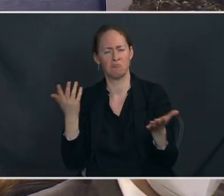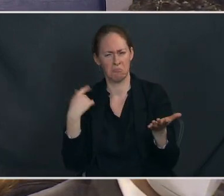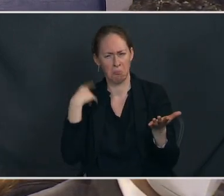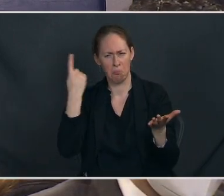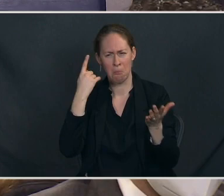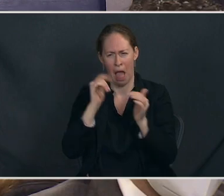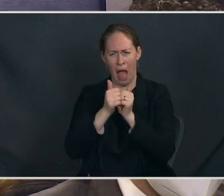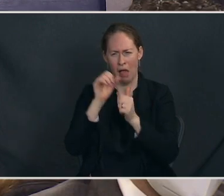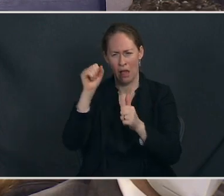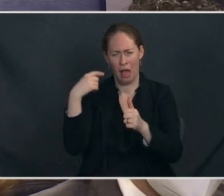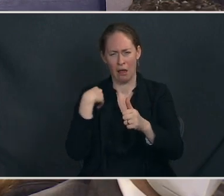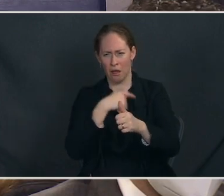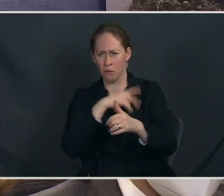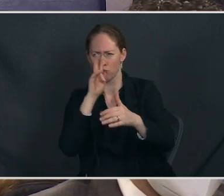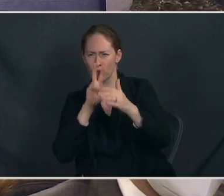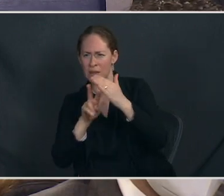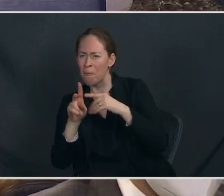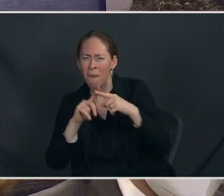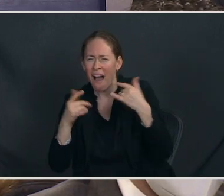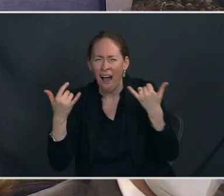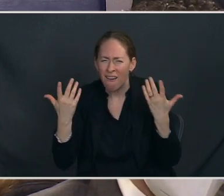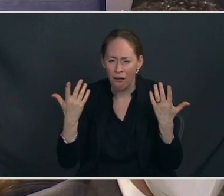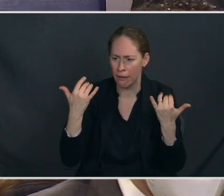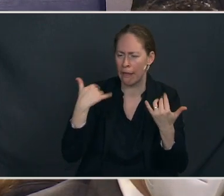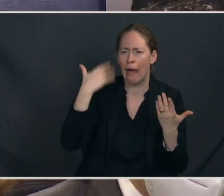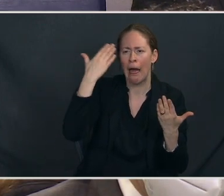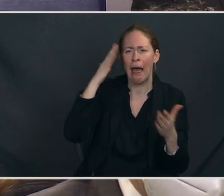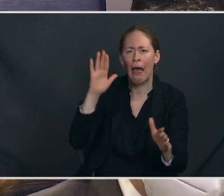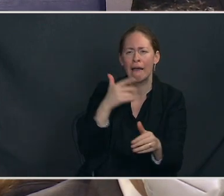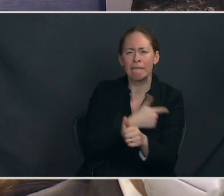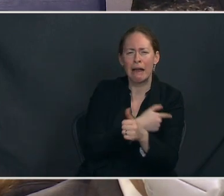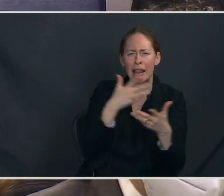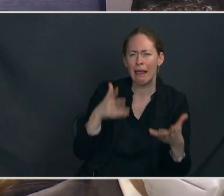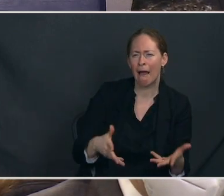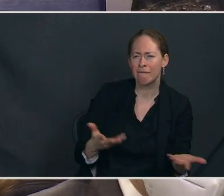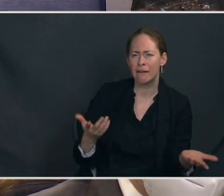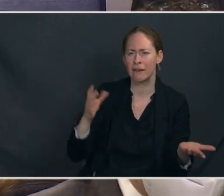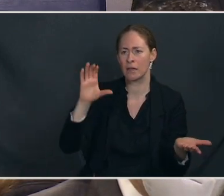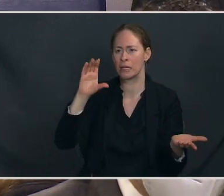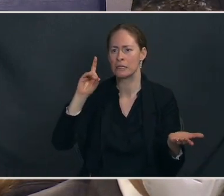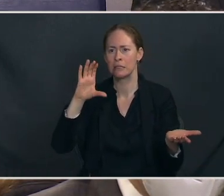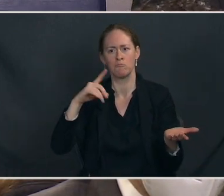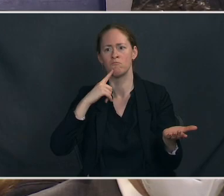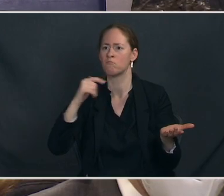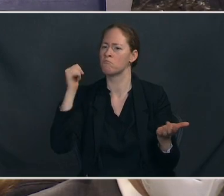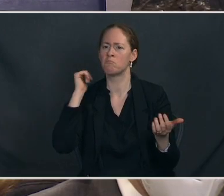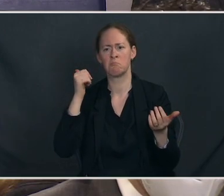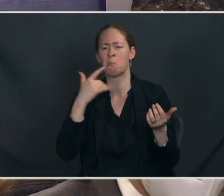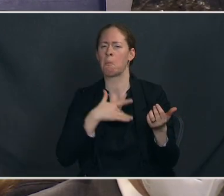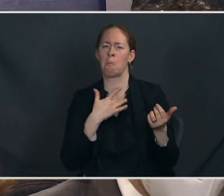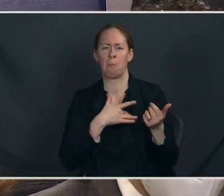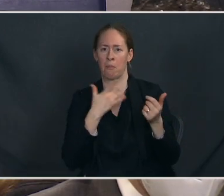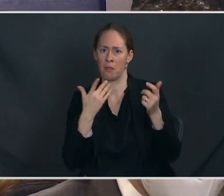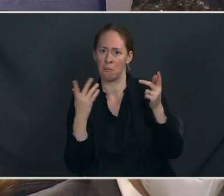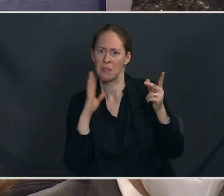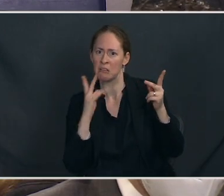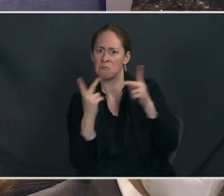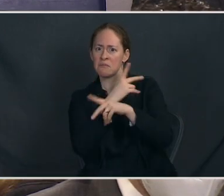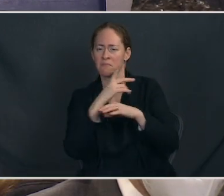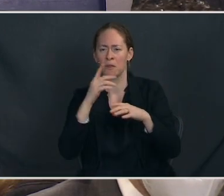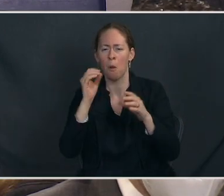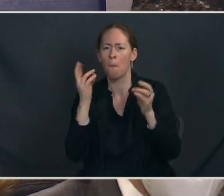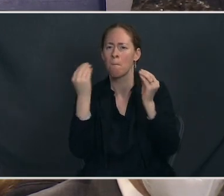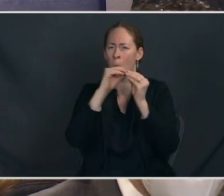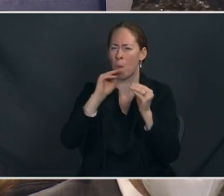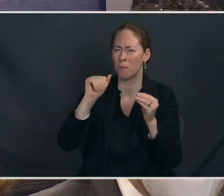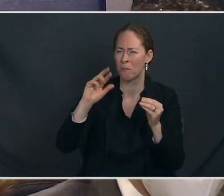national stockpile is, when the CDC director says that supply won't increase until March, and when we're still having these enormous distribution problems in the